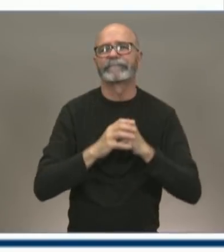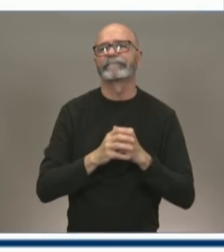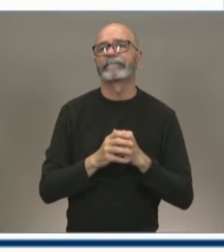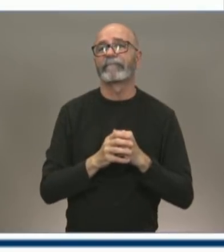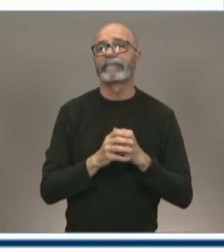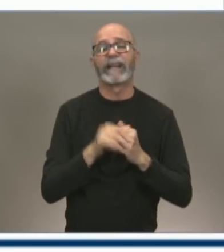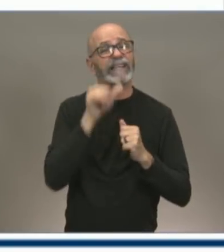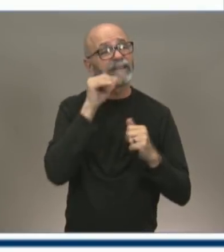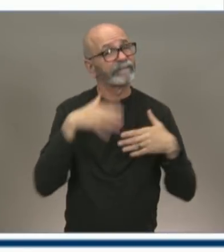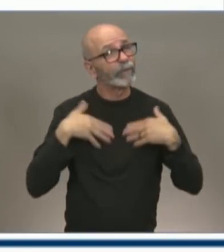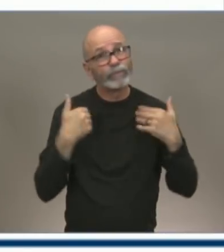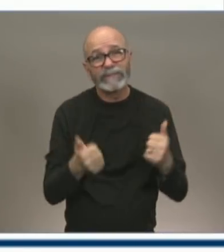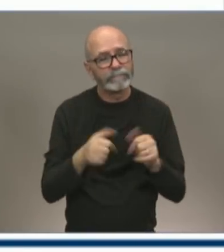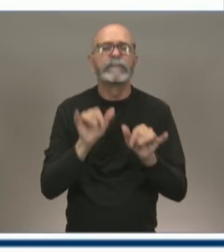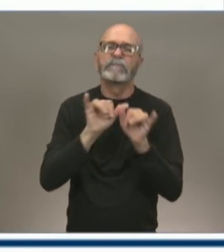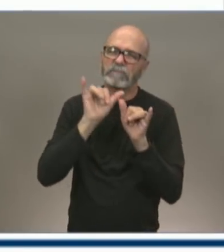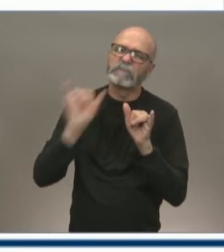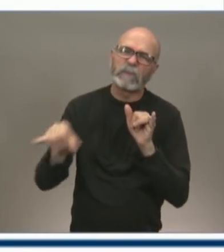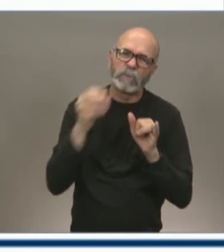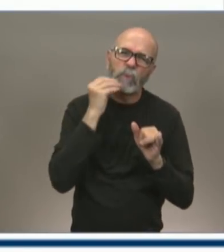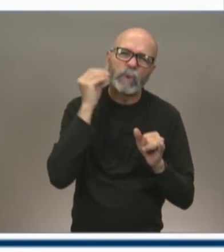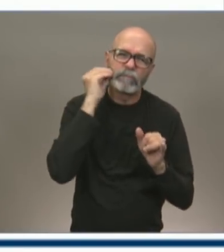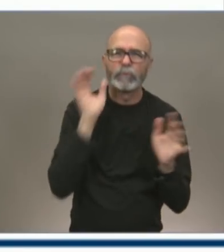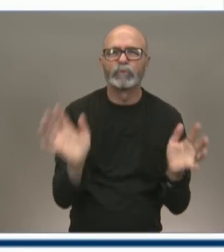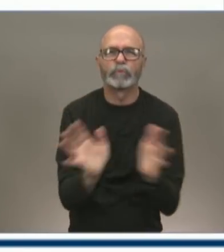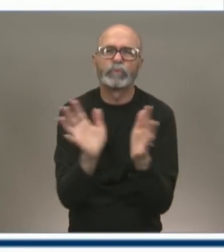unwell, keeping your social circle small,